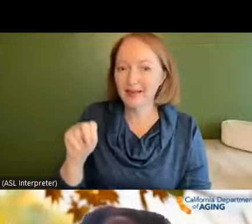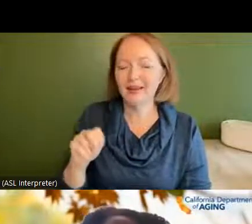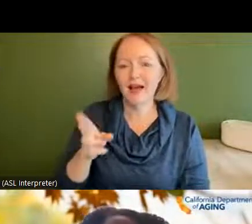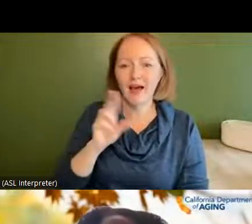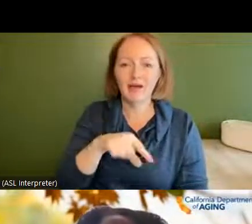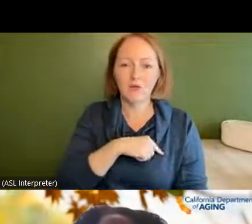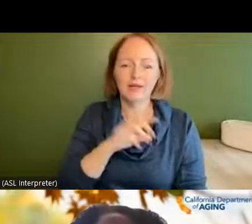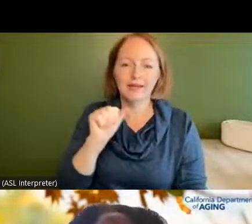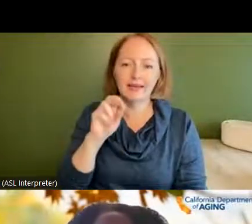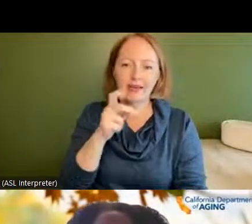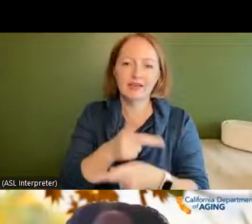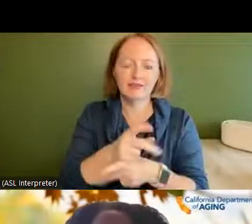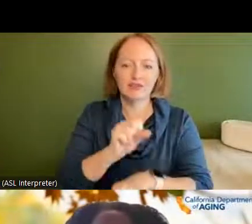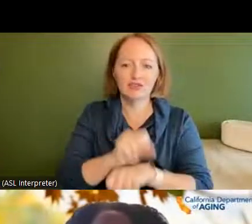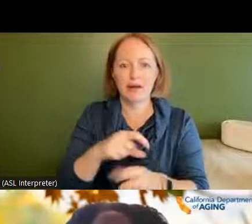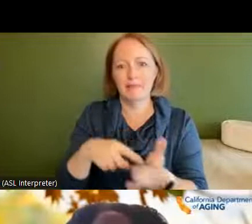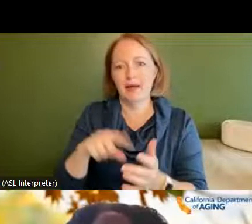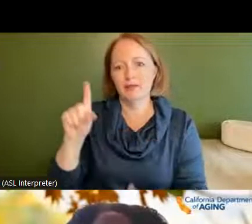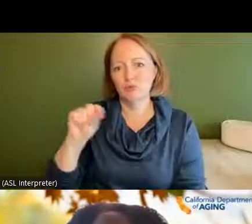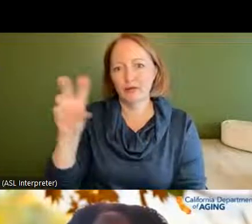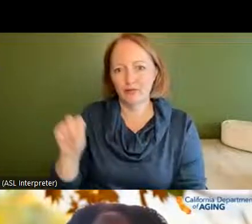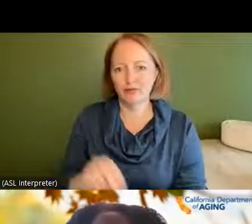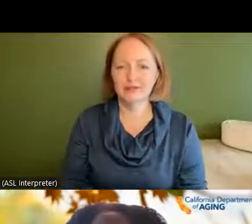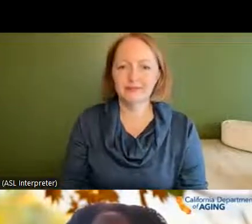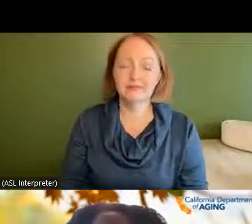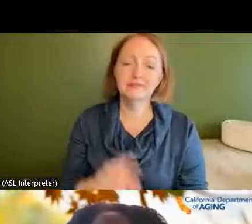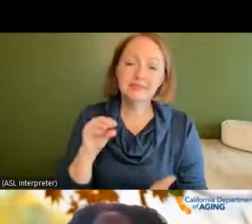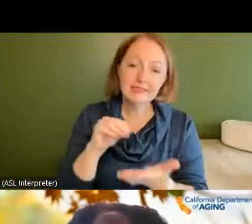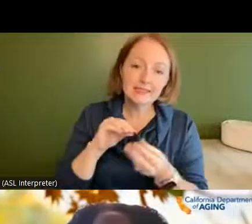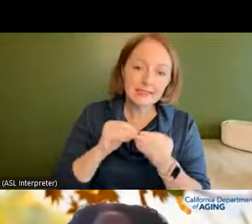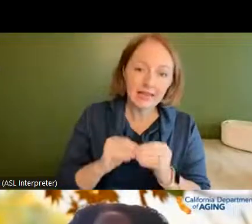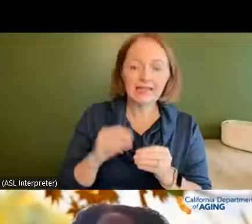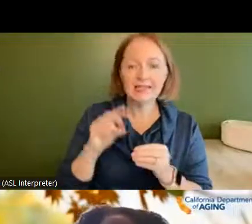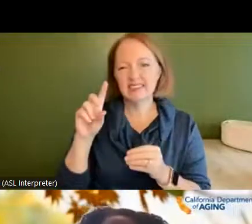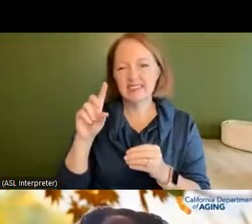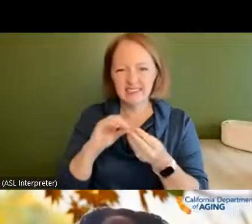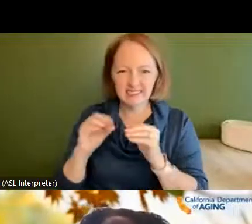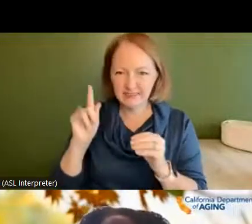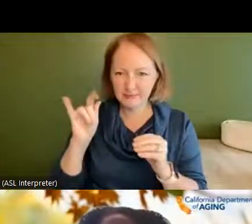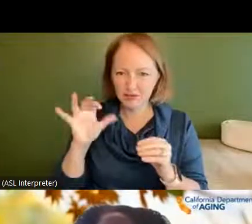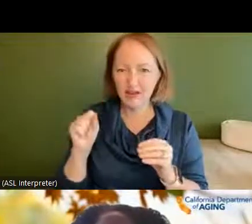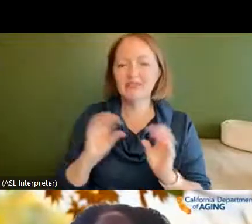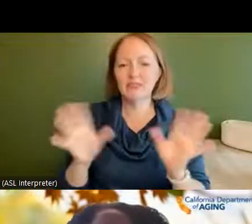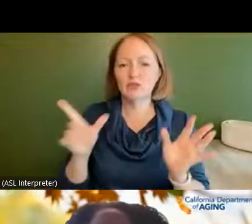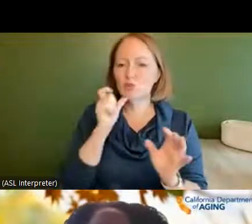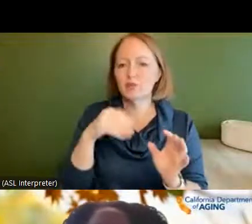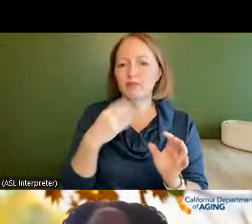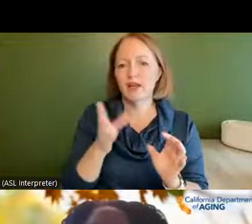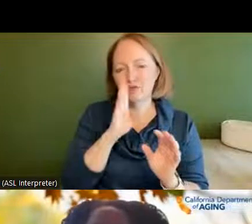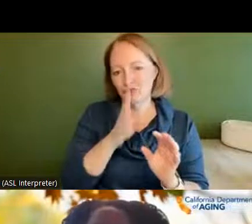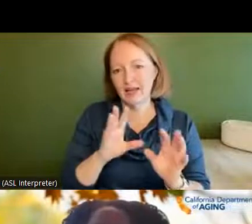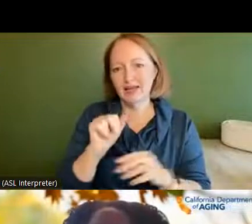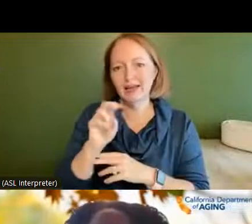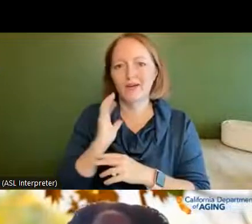high-quality caregiving jobs by 2030. Data and demographics make clear who provides direct care in our